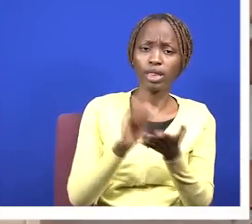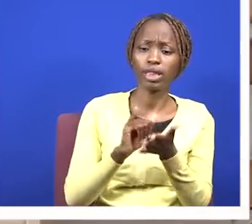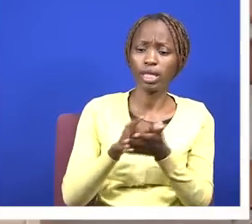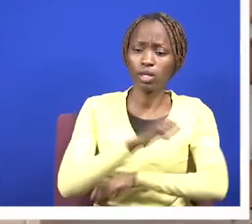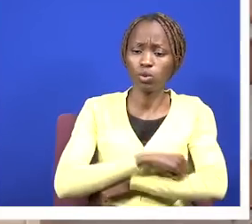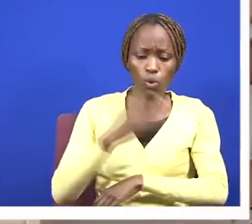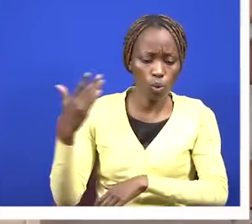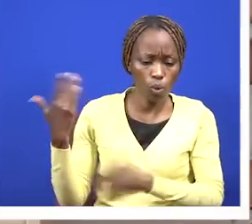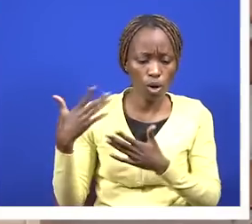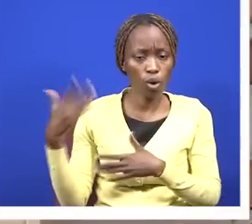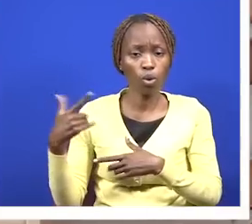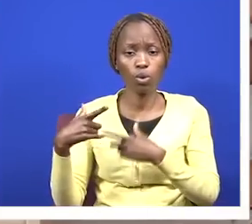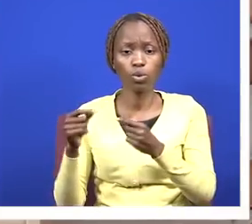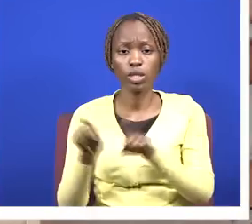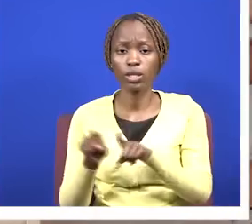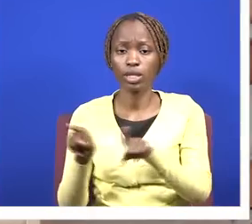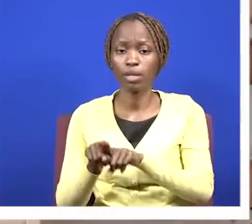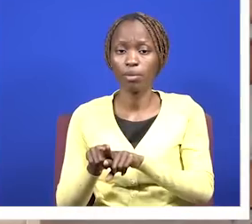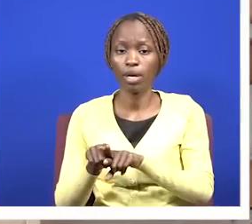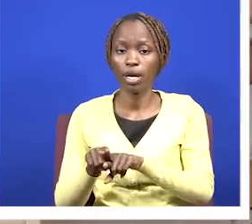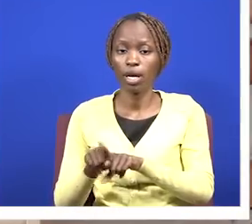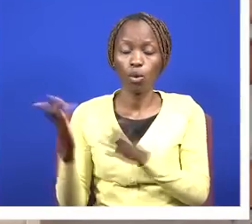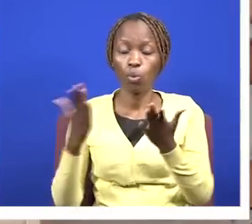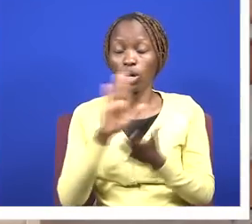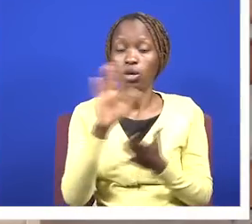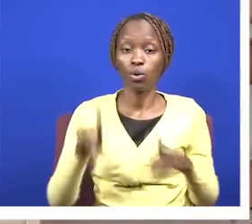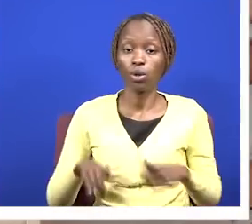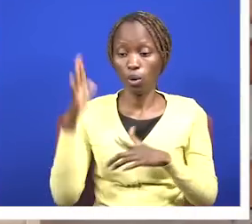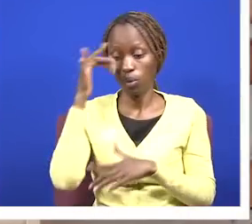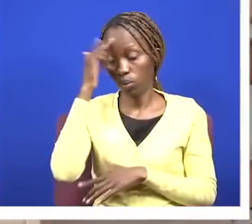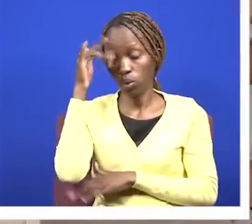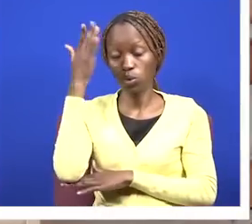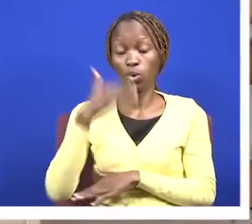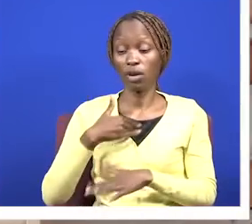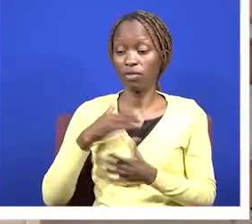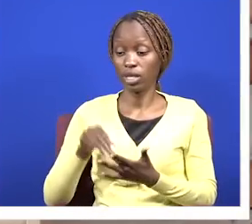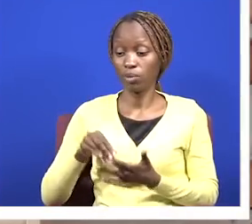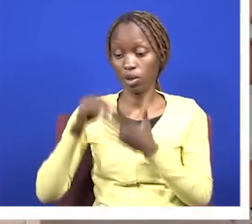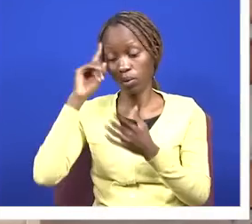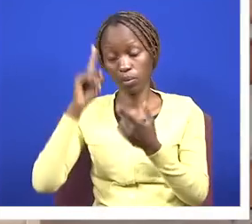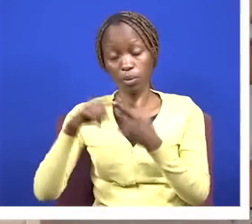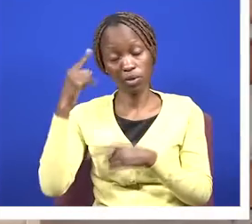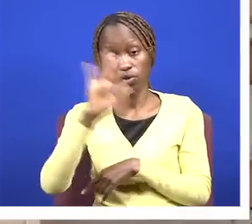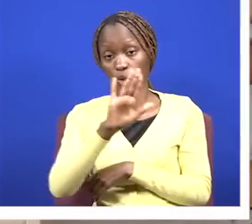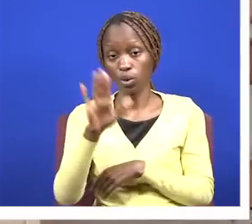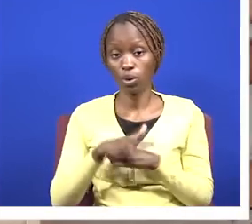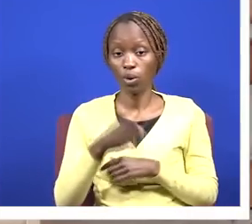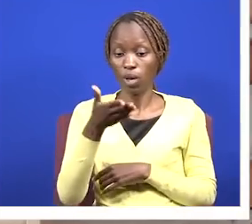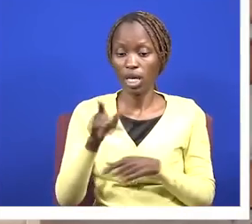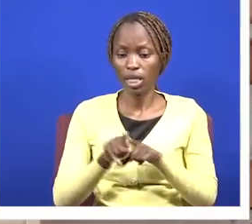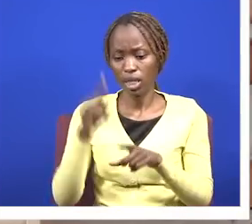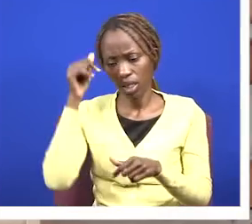to, even in the estate where you live, because he has a special purpose for you right there. Remember,